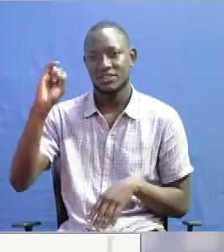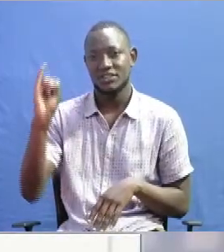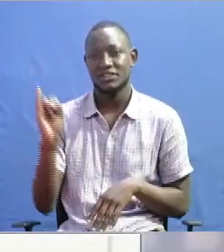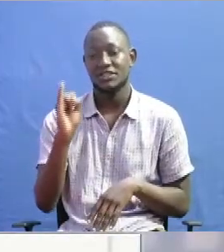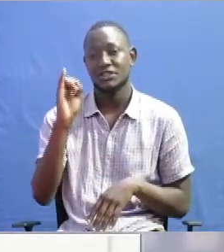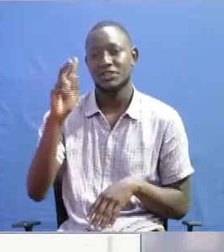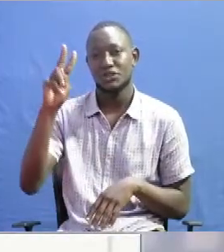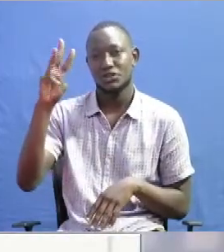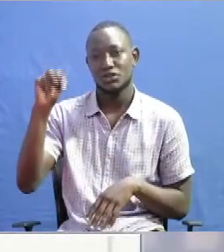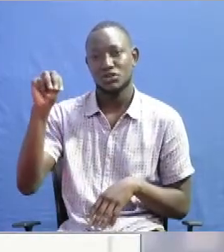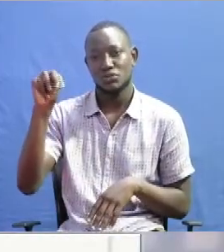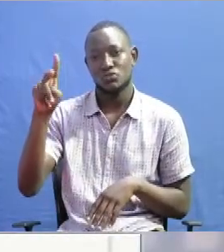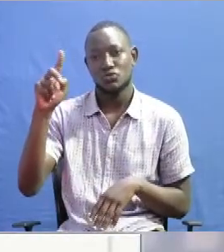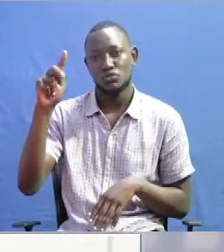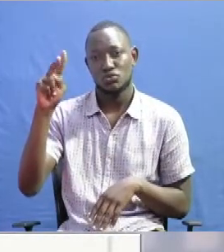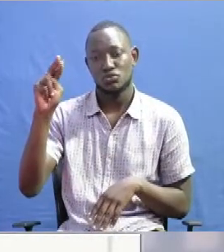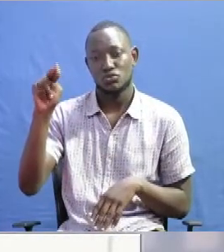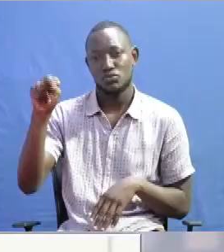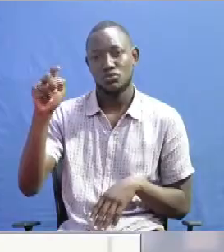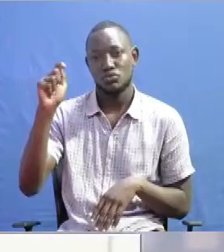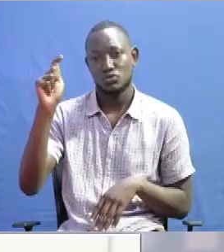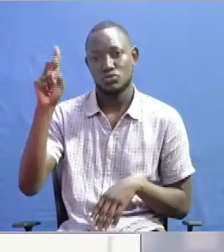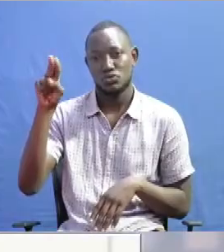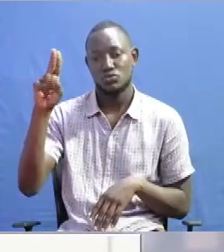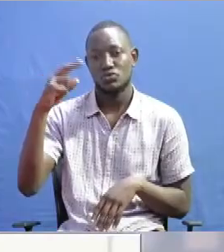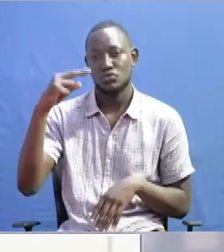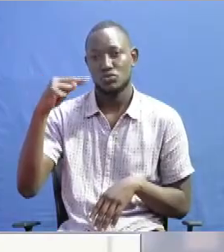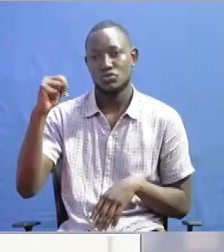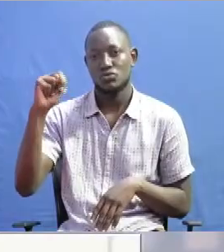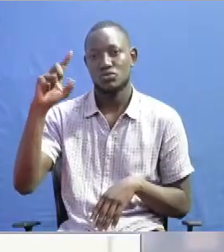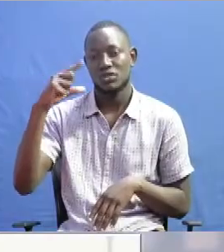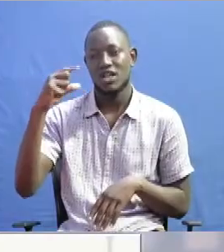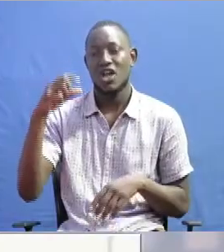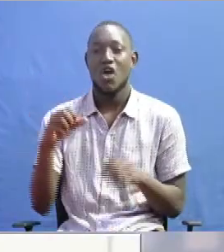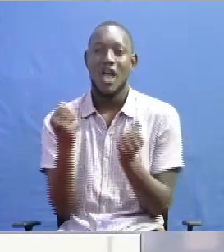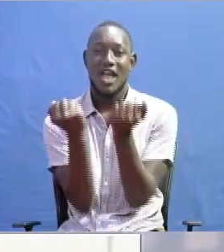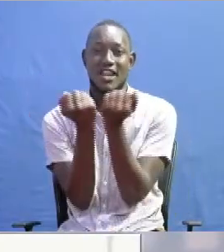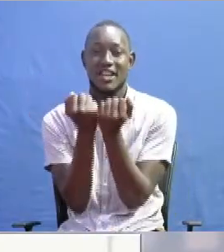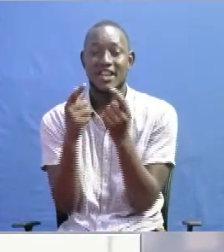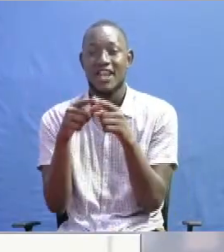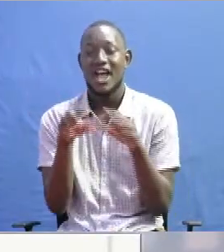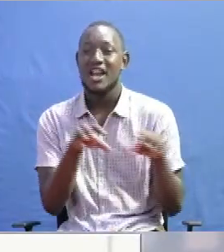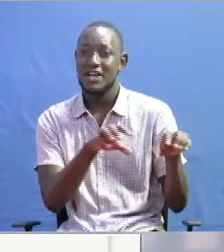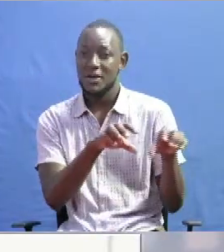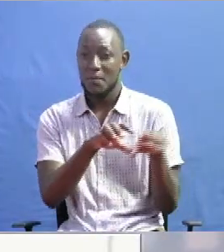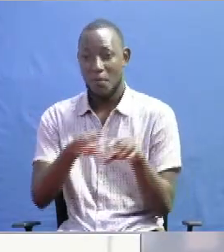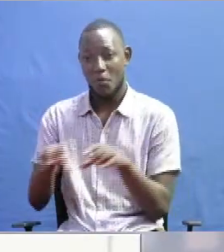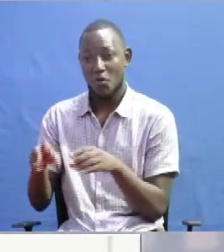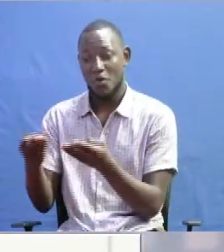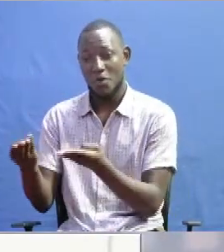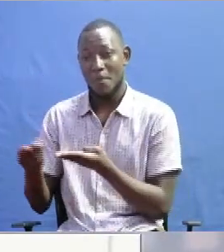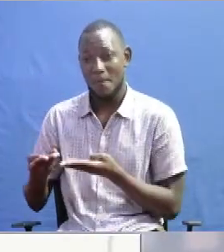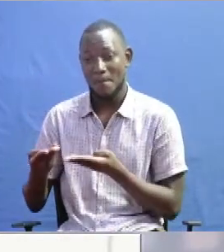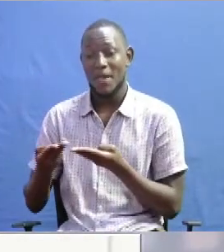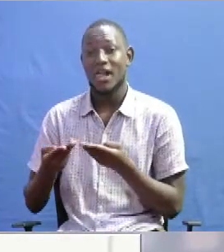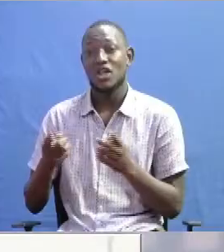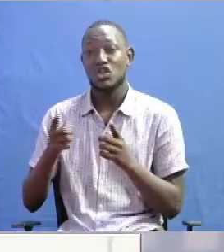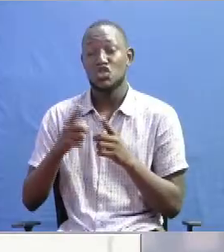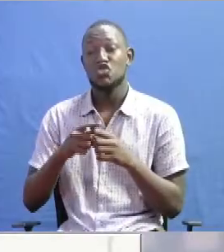who are detained and deported. And this is what has really sparked a lot of conversation in regard to this,